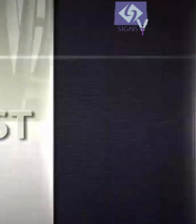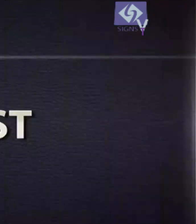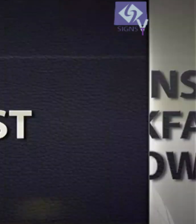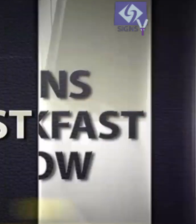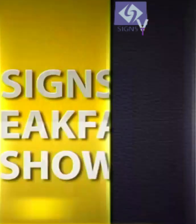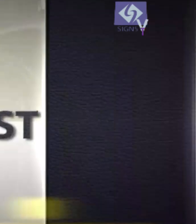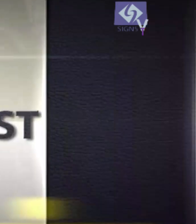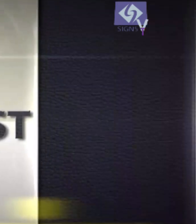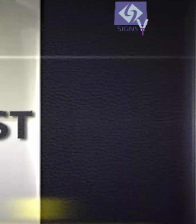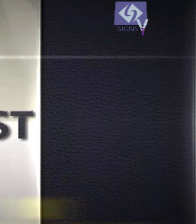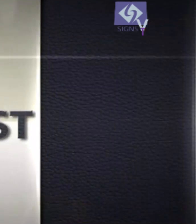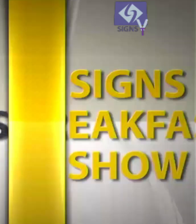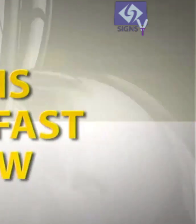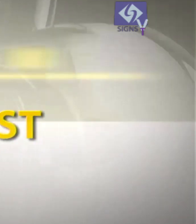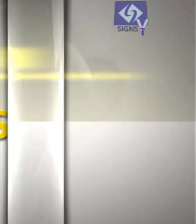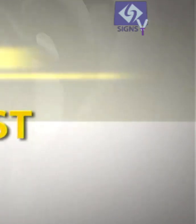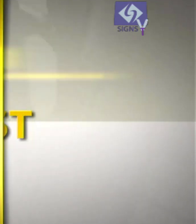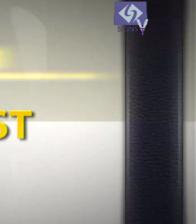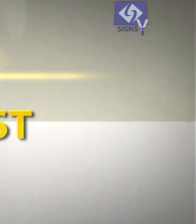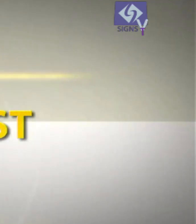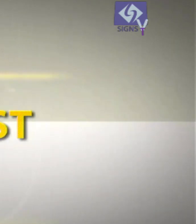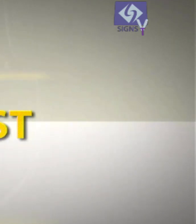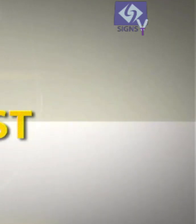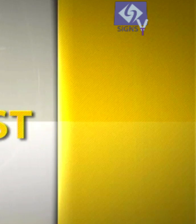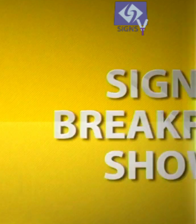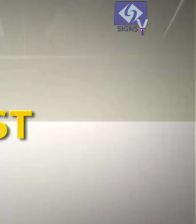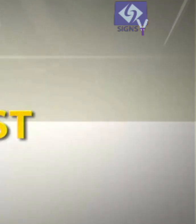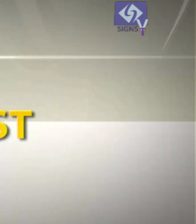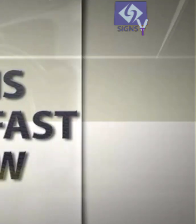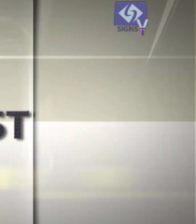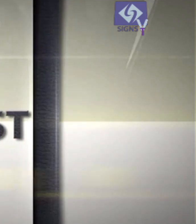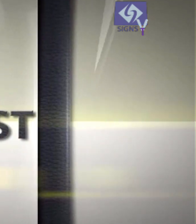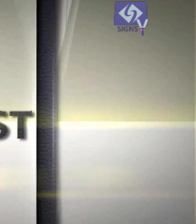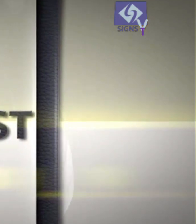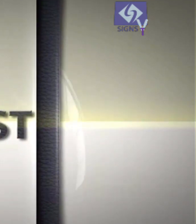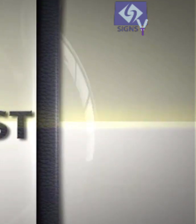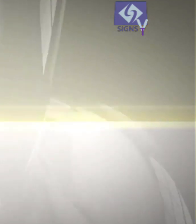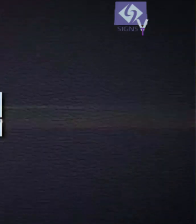his 7-year-old sister. The accused have 14 days to appeal.